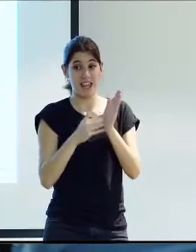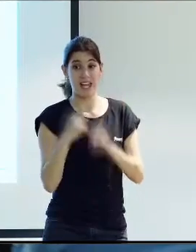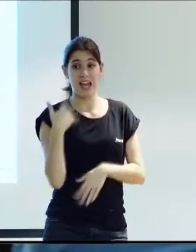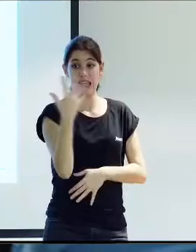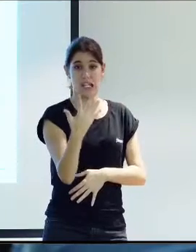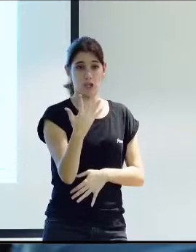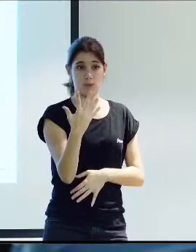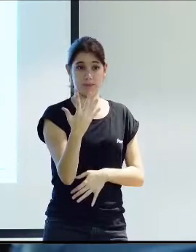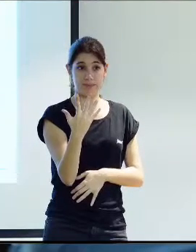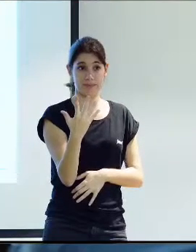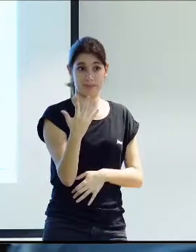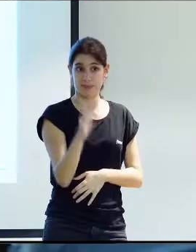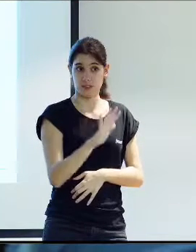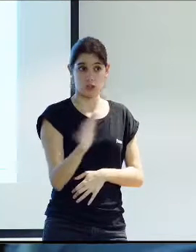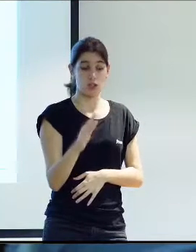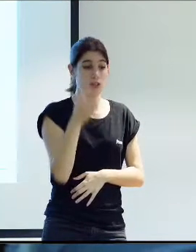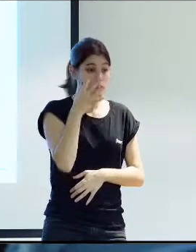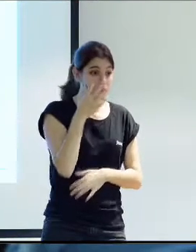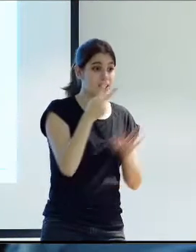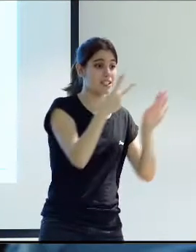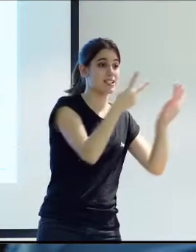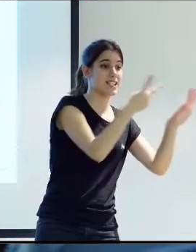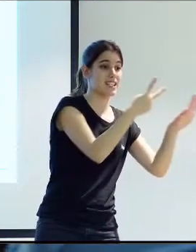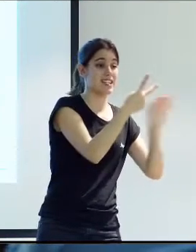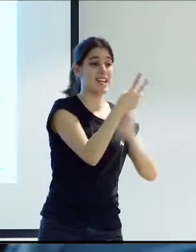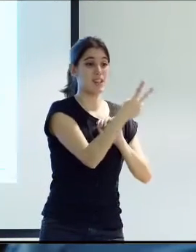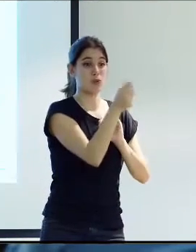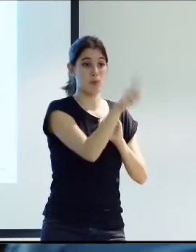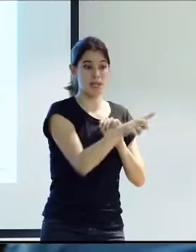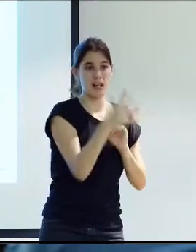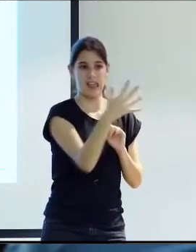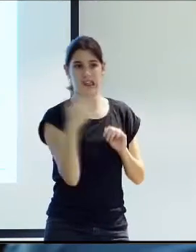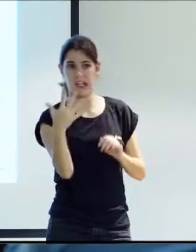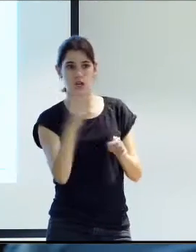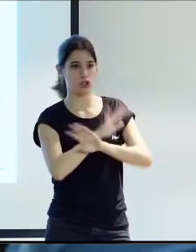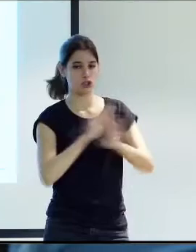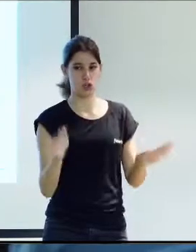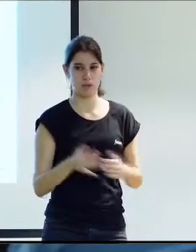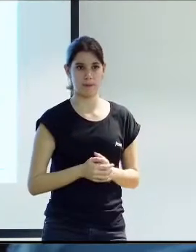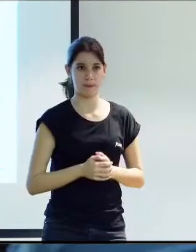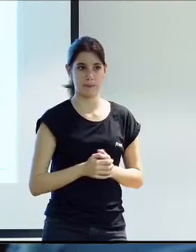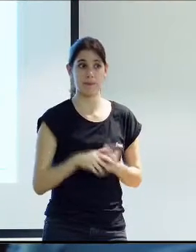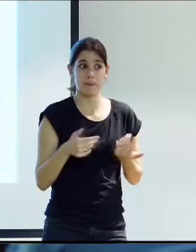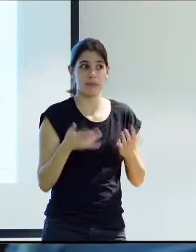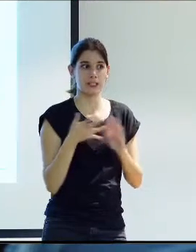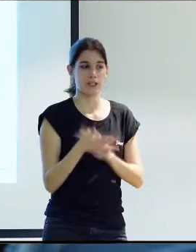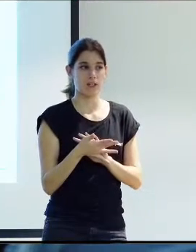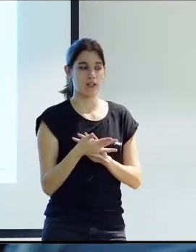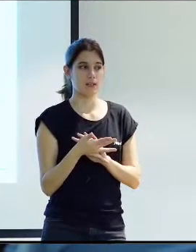region, 5 out of more than 72,000. So therefore,